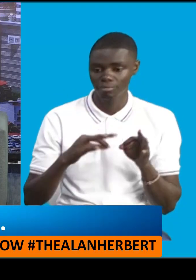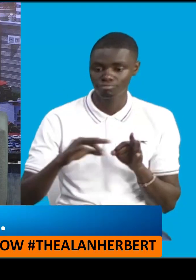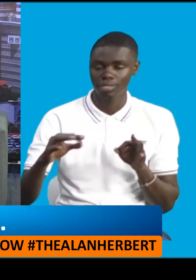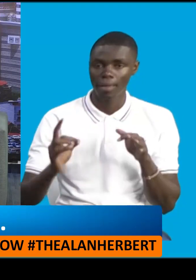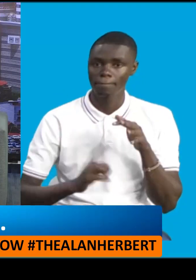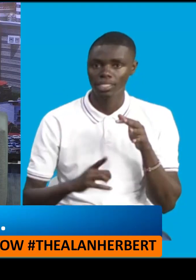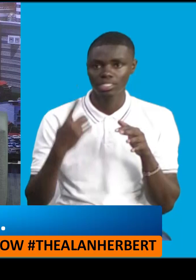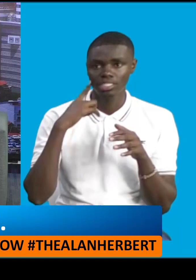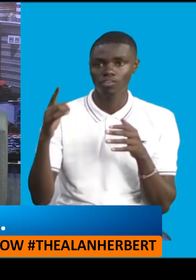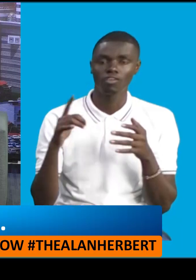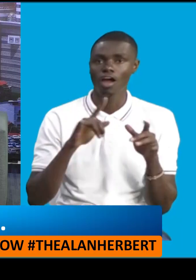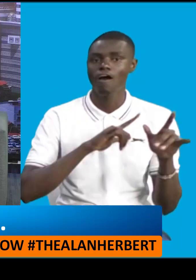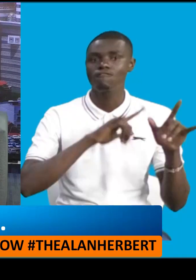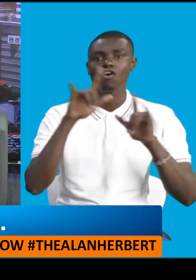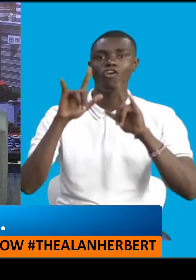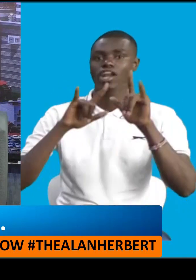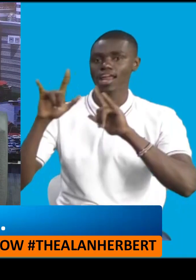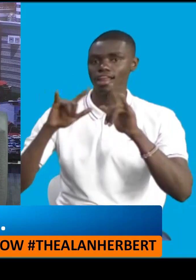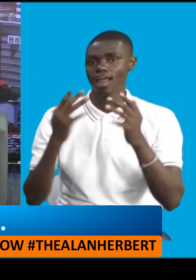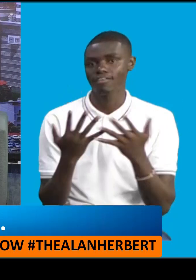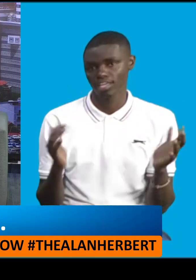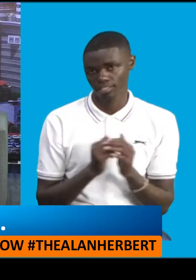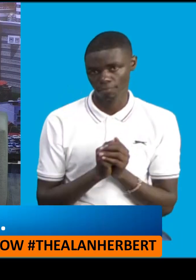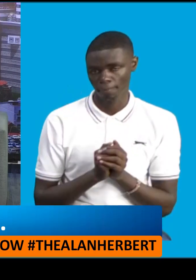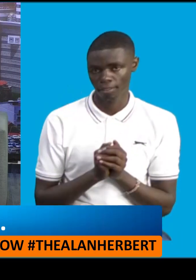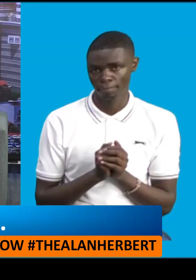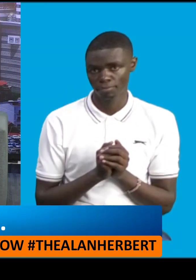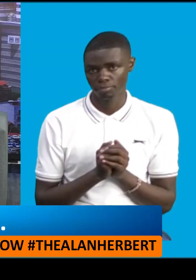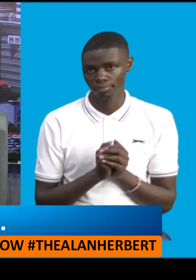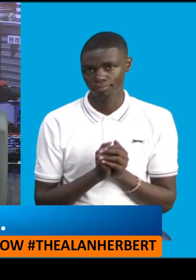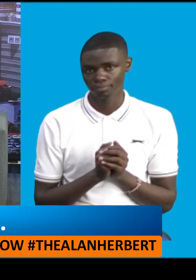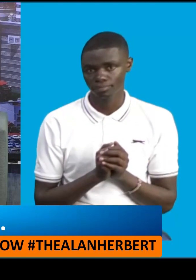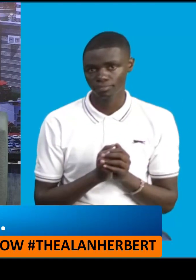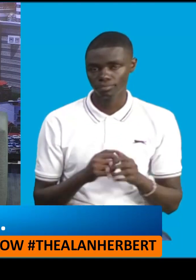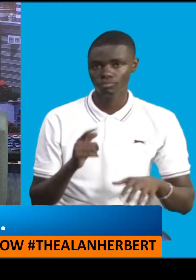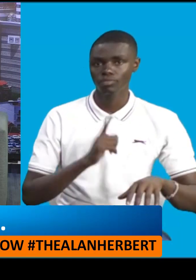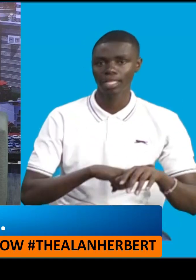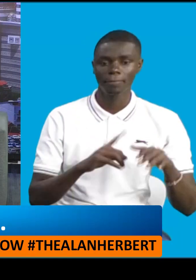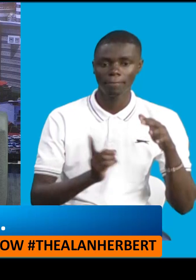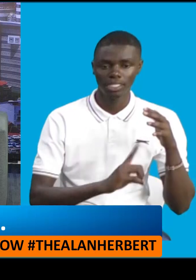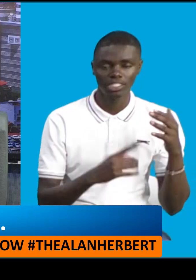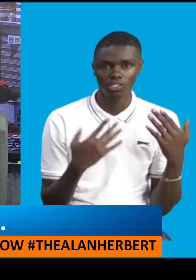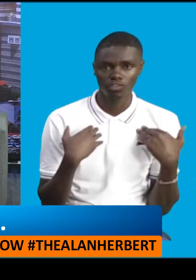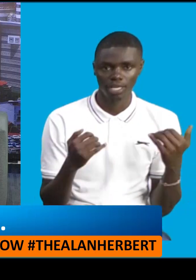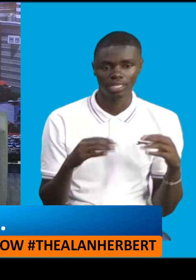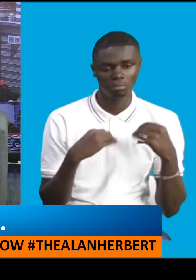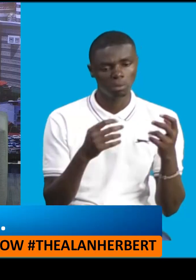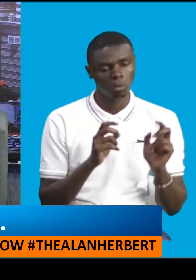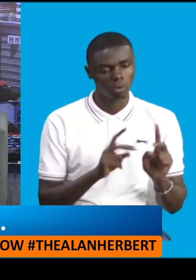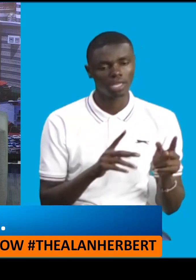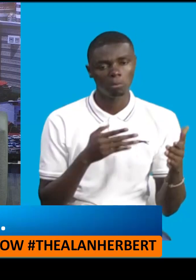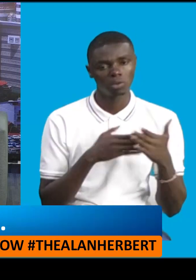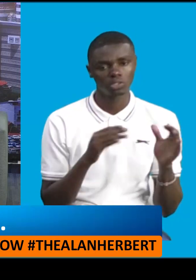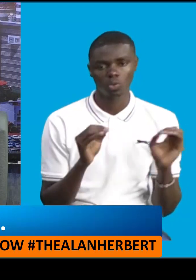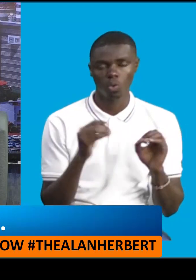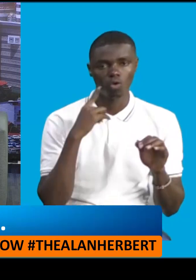extension, the Ministry of Foreign Affairs, Yeah. to be aware that the person. So once the Ministry of Health gives us an